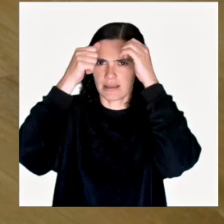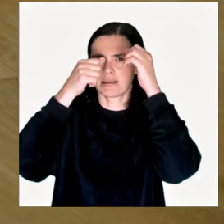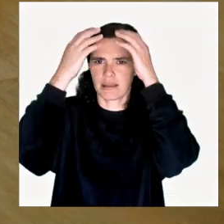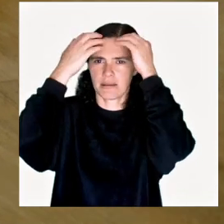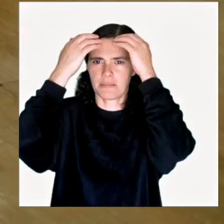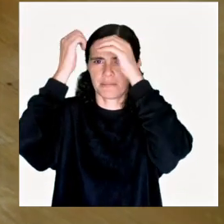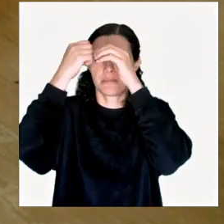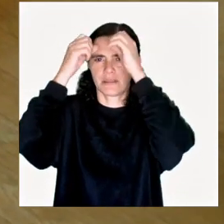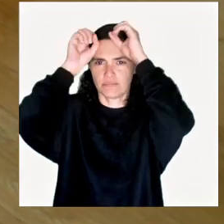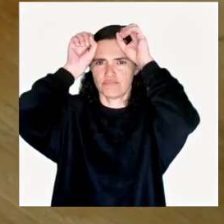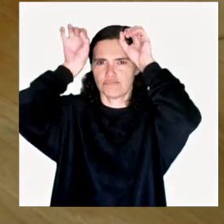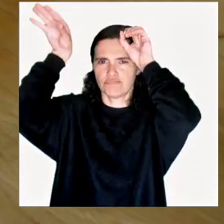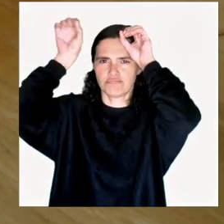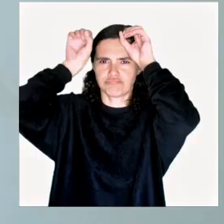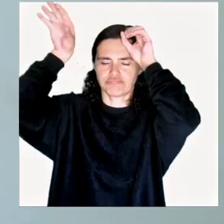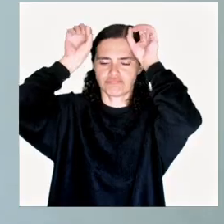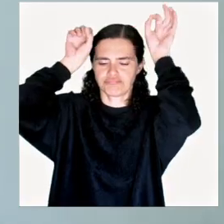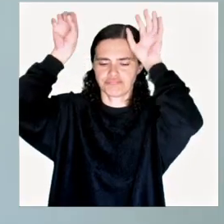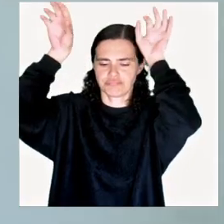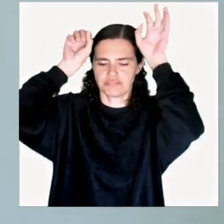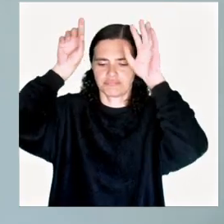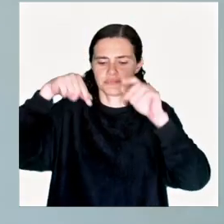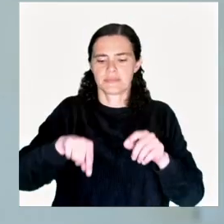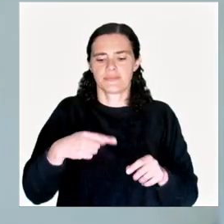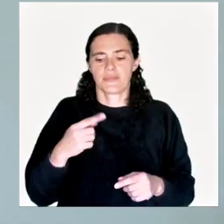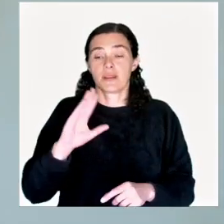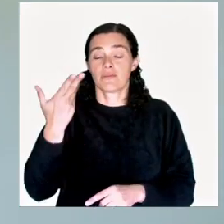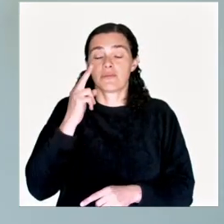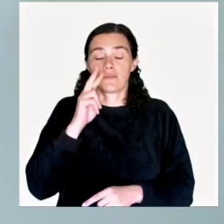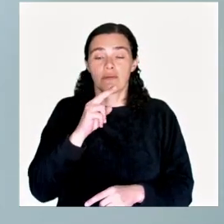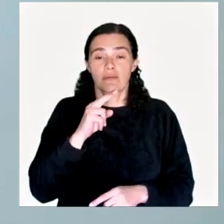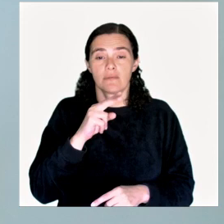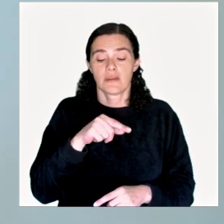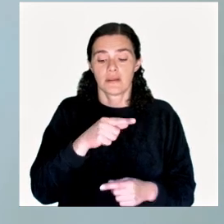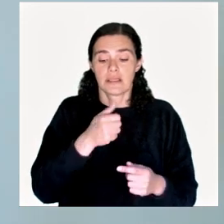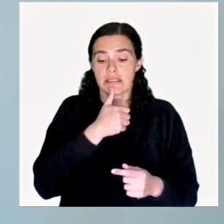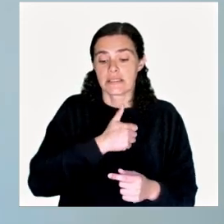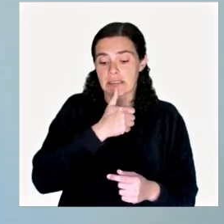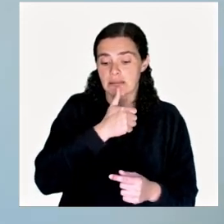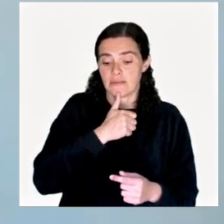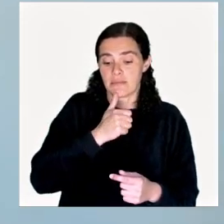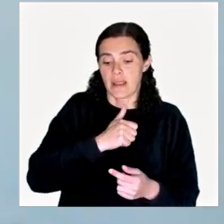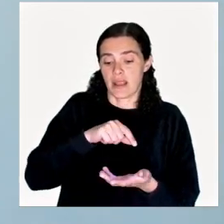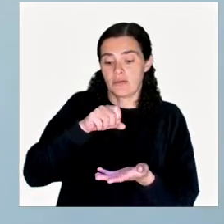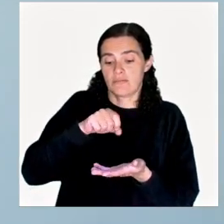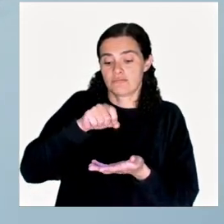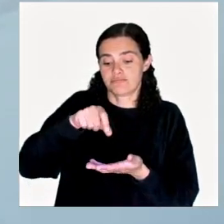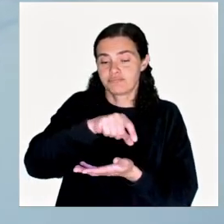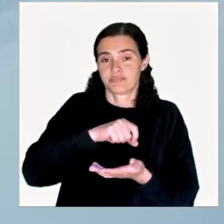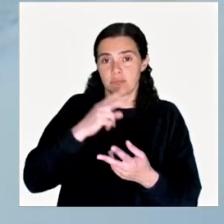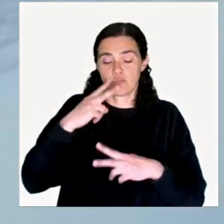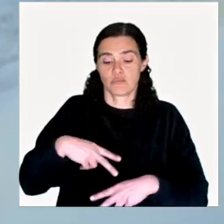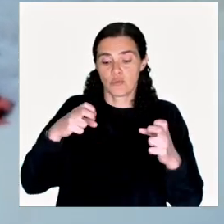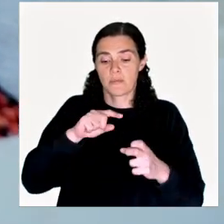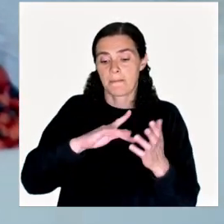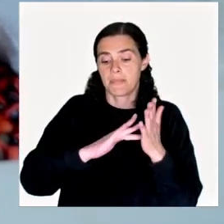of the portrait of the artist were also seeds that WEIWEI found in